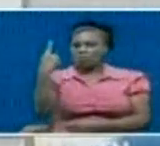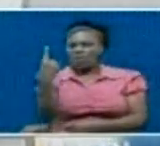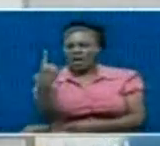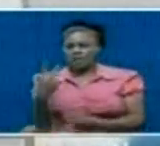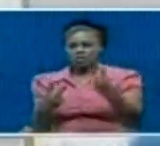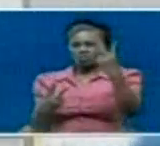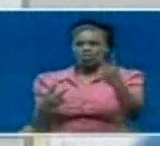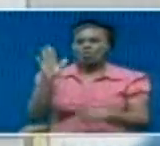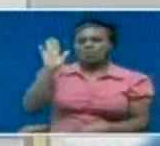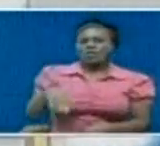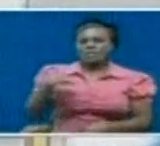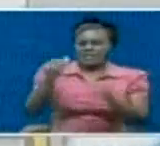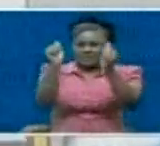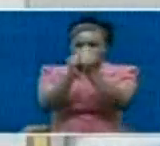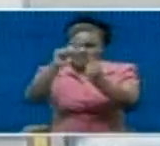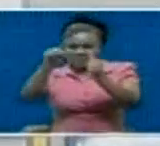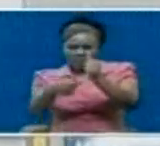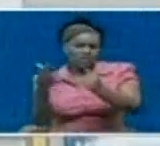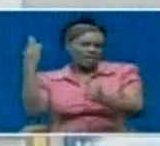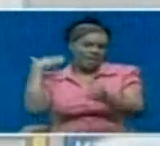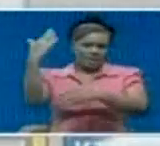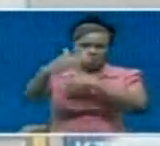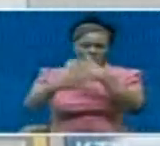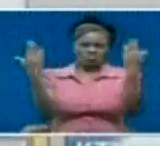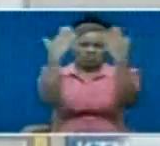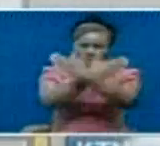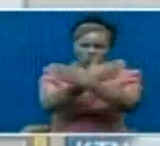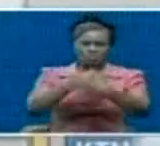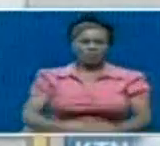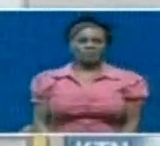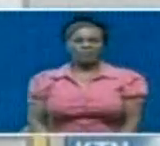in the women's 10,000 meters last evening.